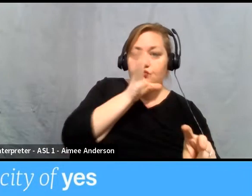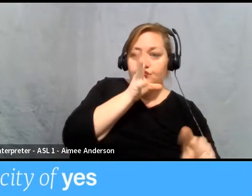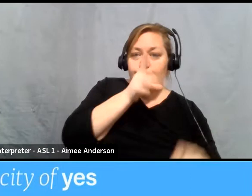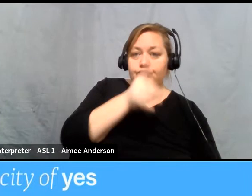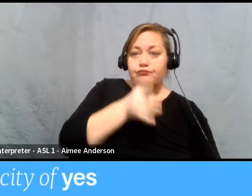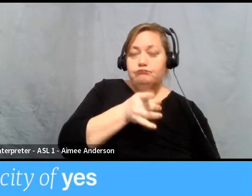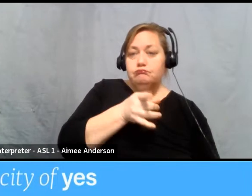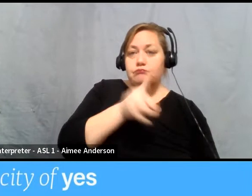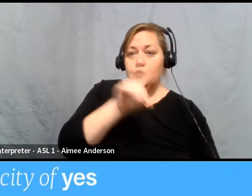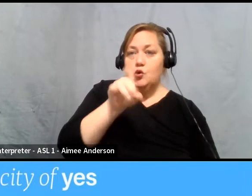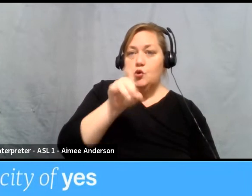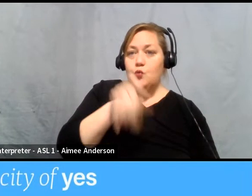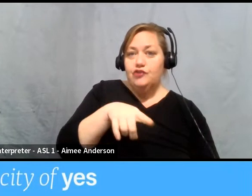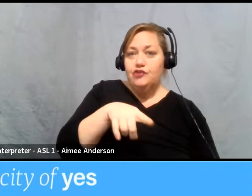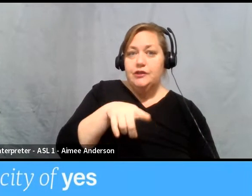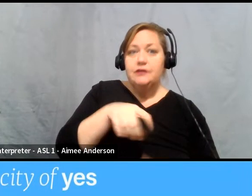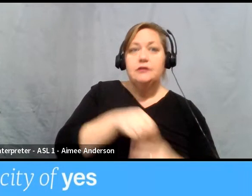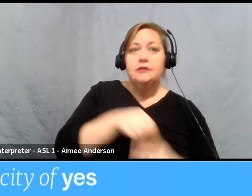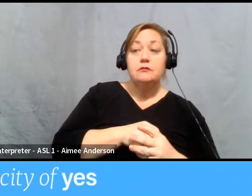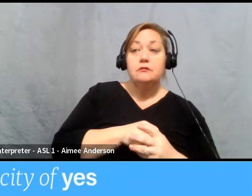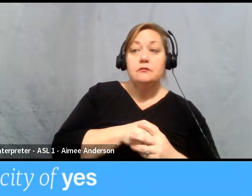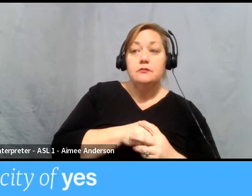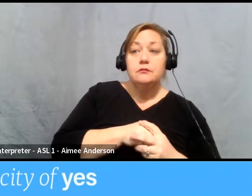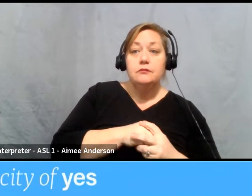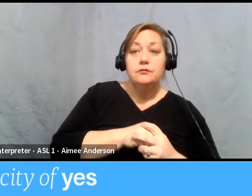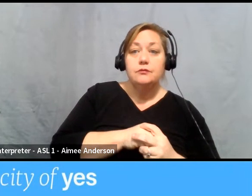and camera.